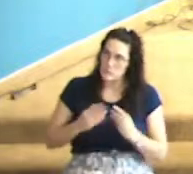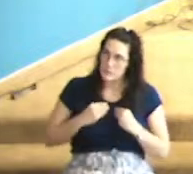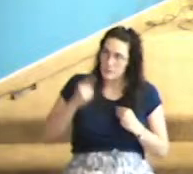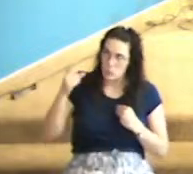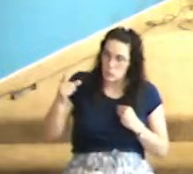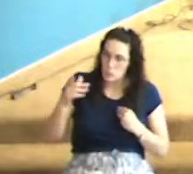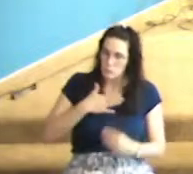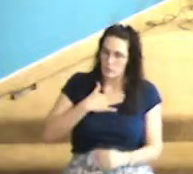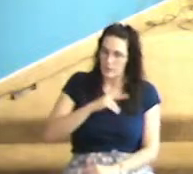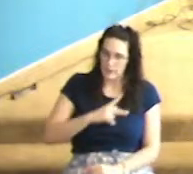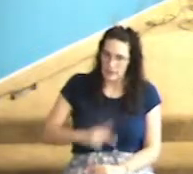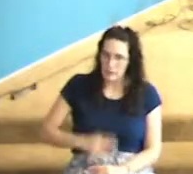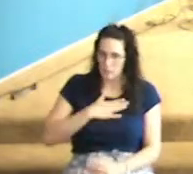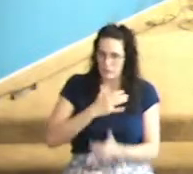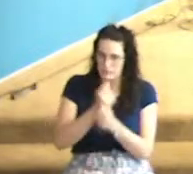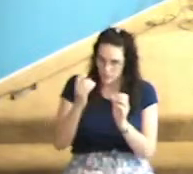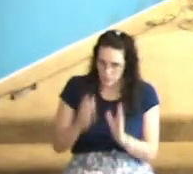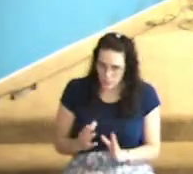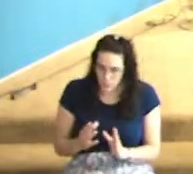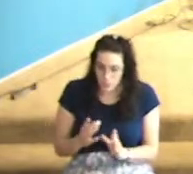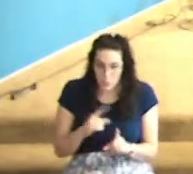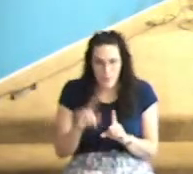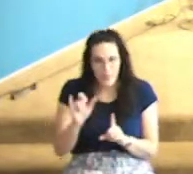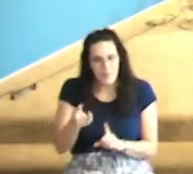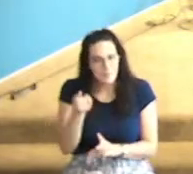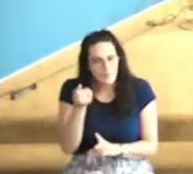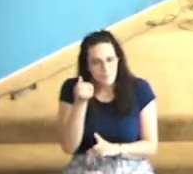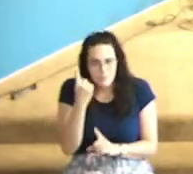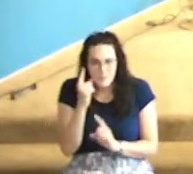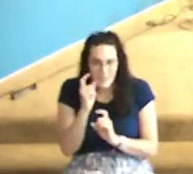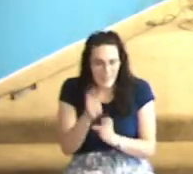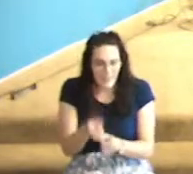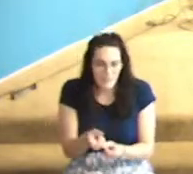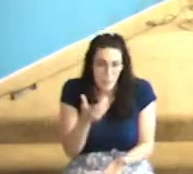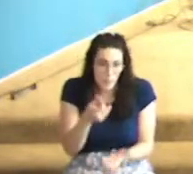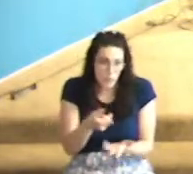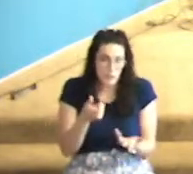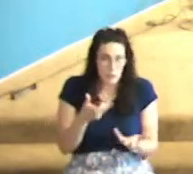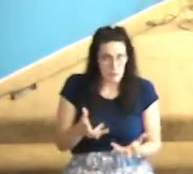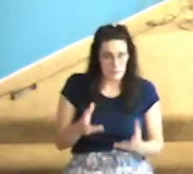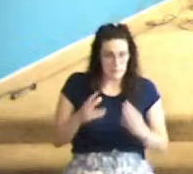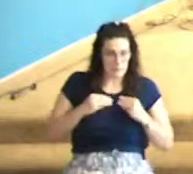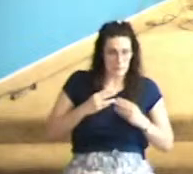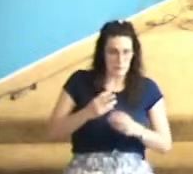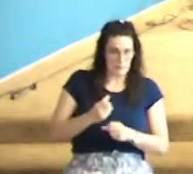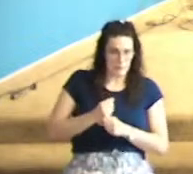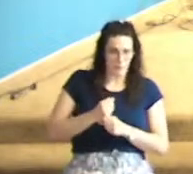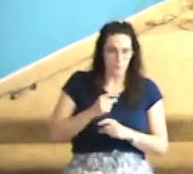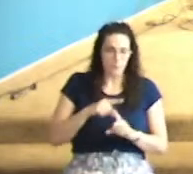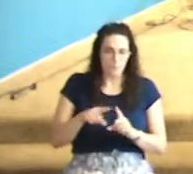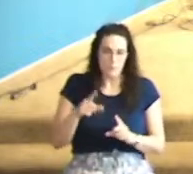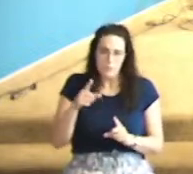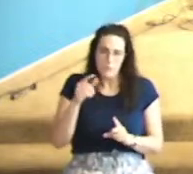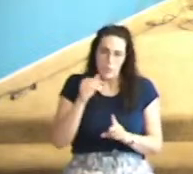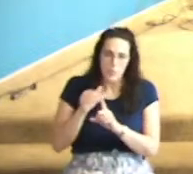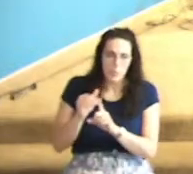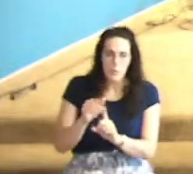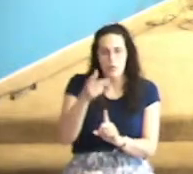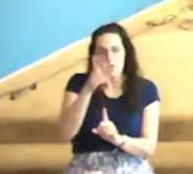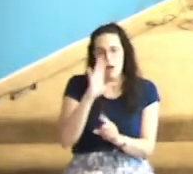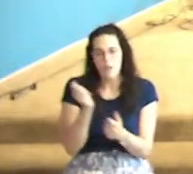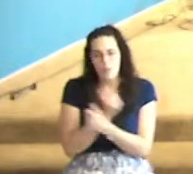as my King, my Savior. But it's a gift, so maybe you need to receive that or just be reminded that God loves you.